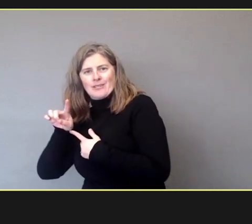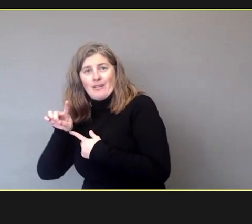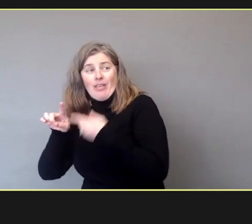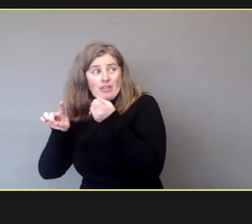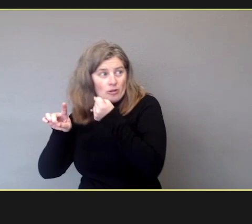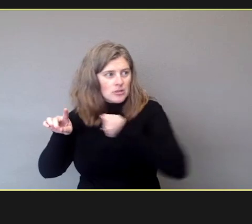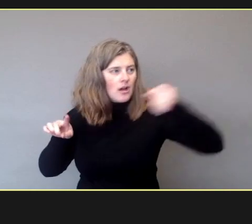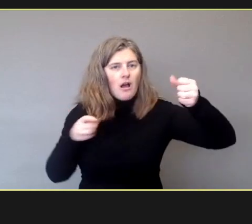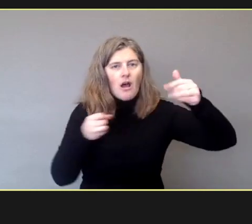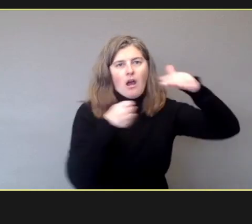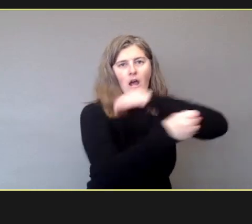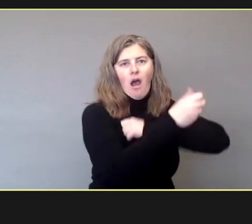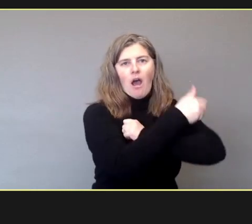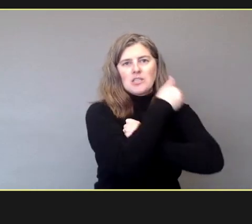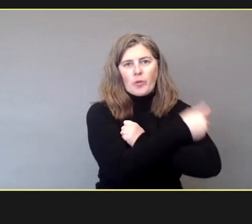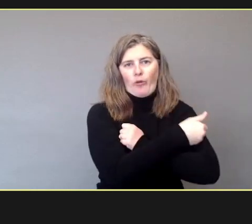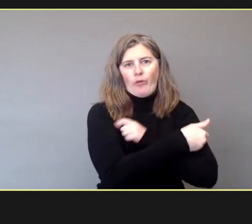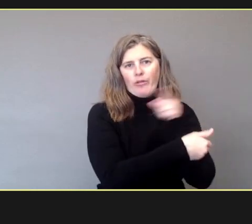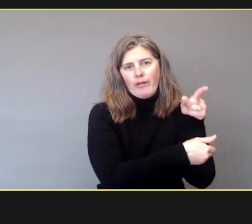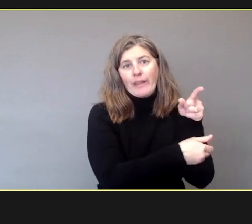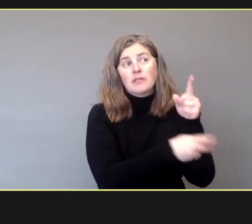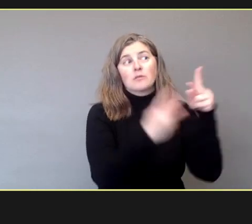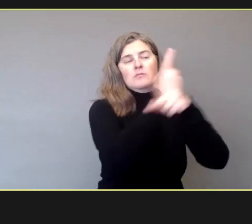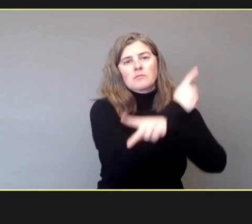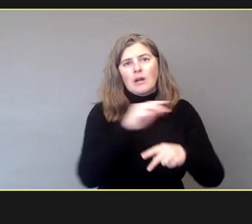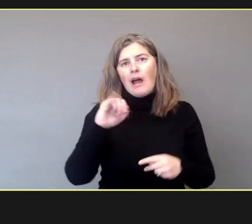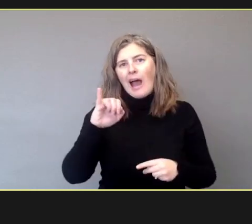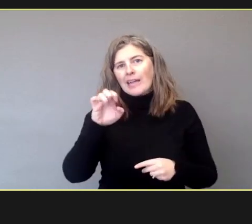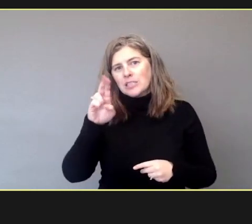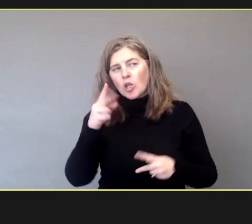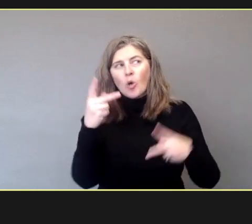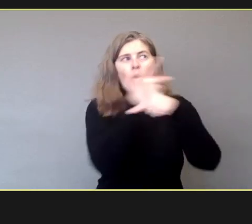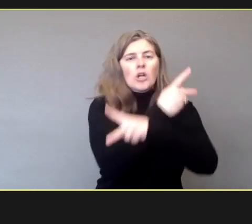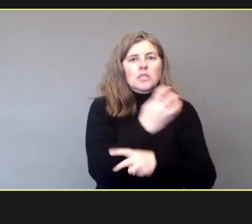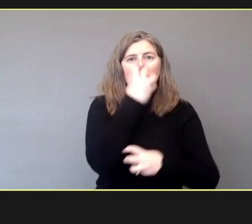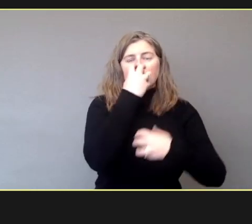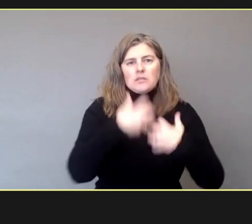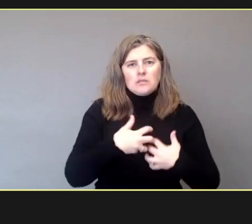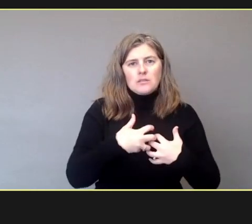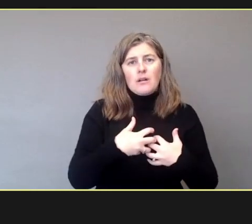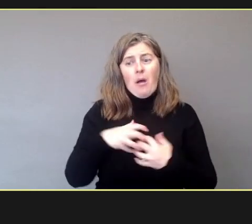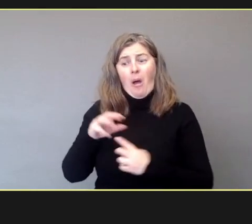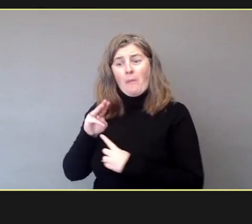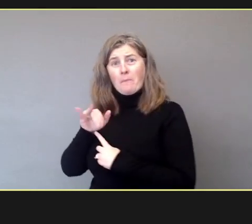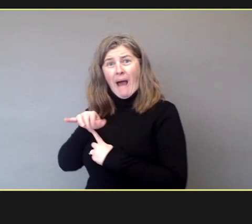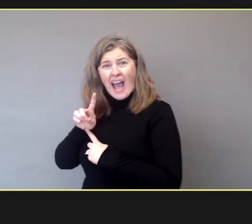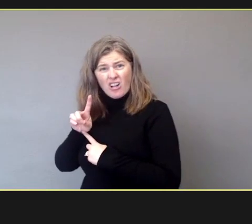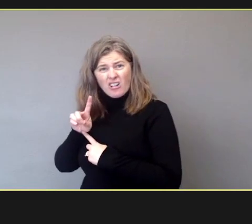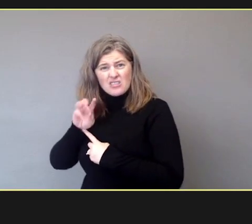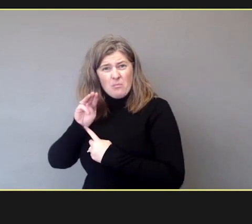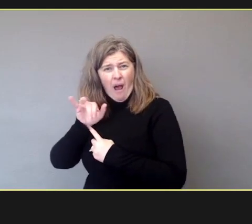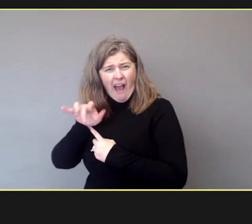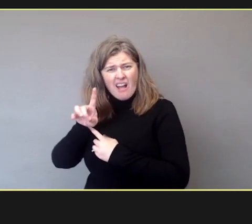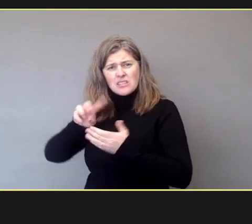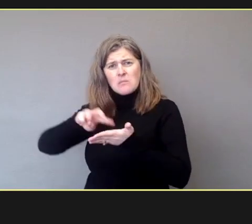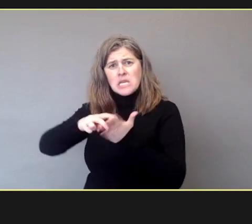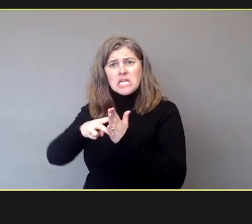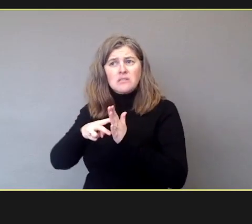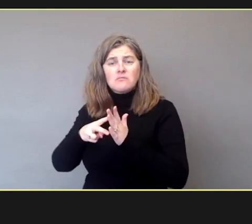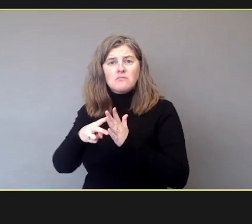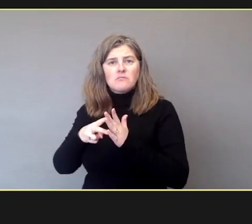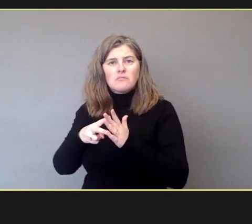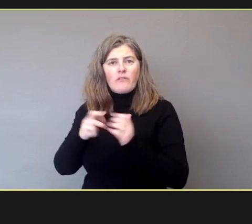hospital. And of course, there's being in the ICU and being intubated. So mild is everything up to, I had one of